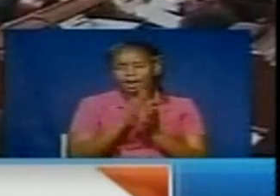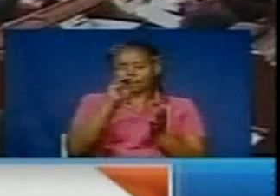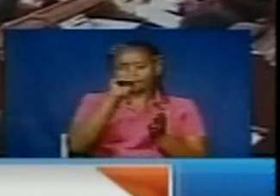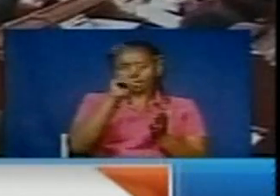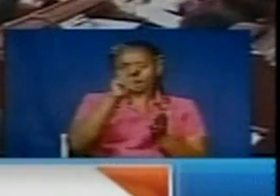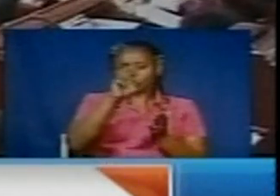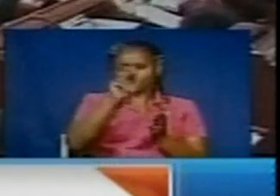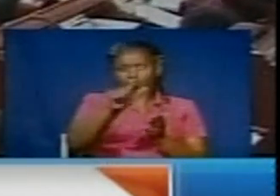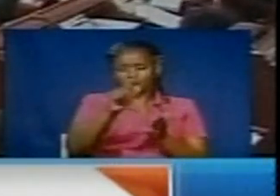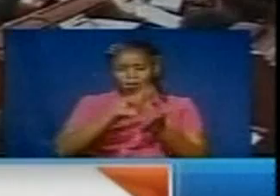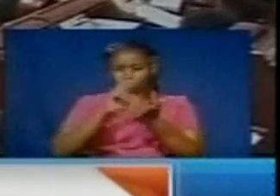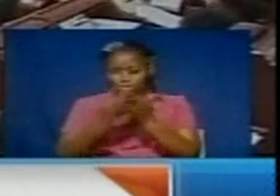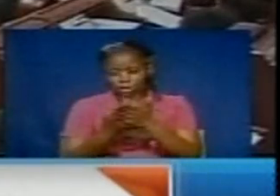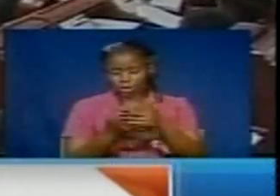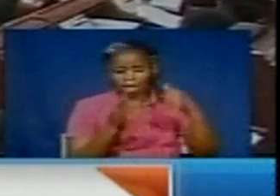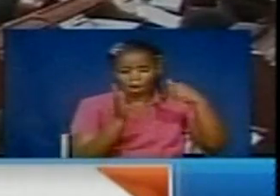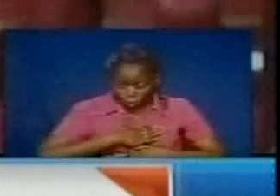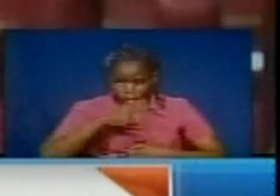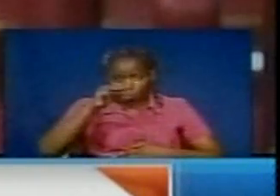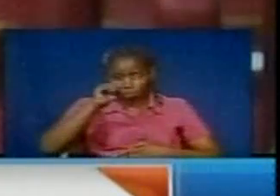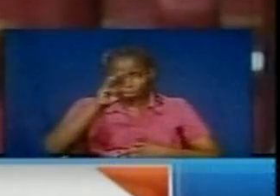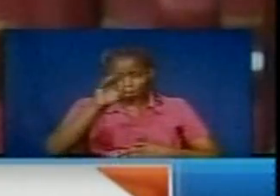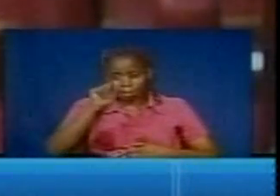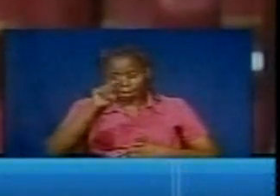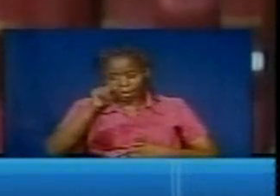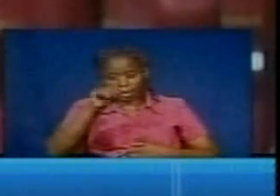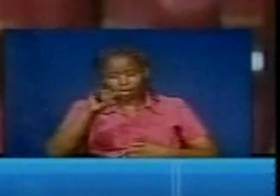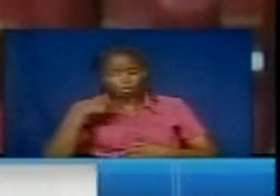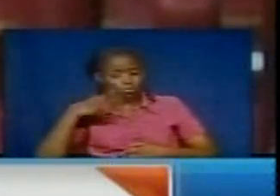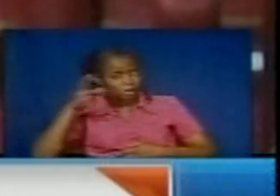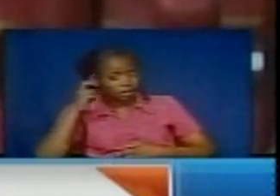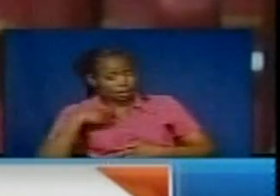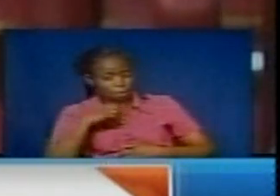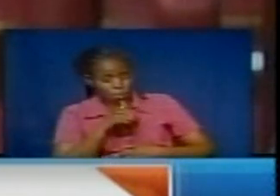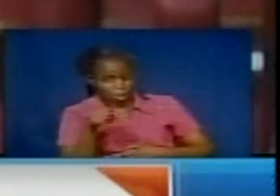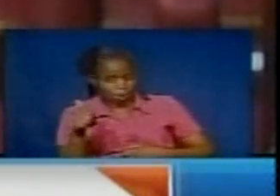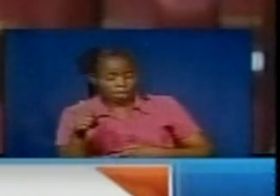why the committee had rejected Phyllis Kandie. The only issue that this committee